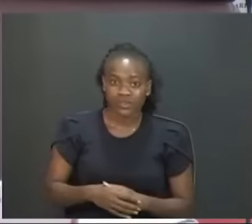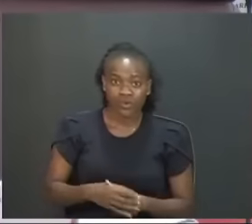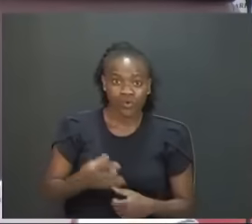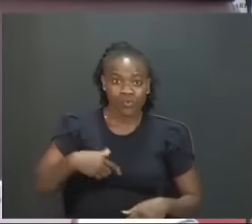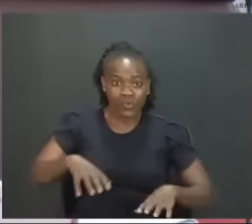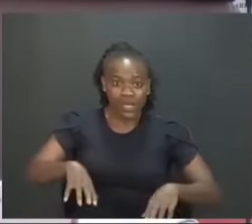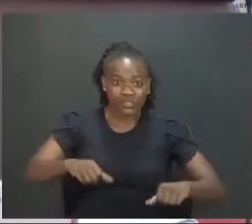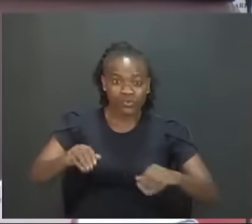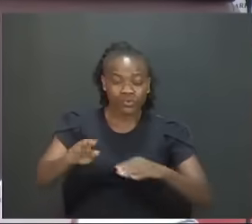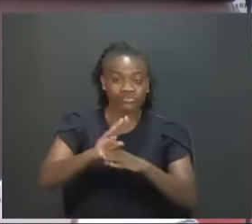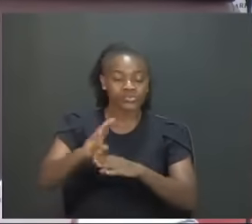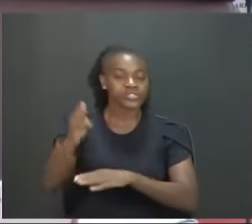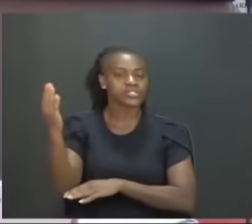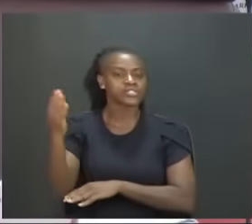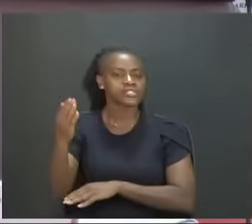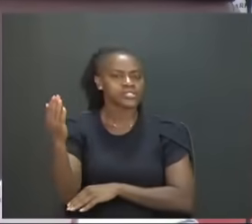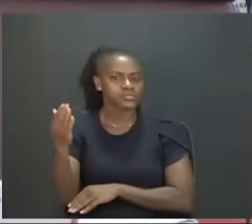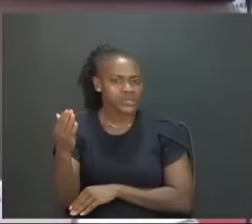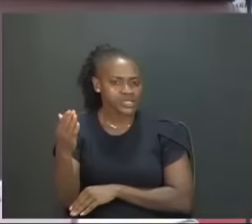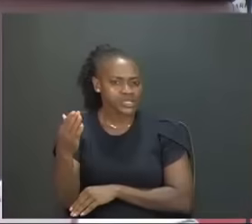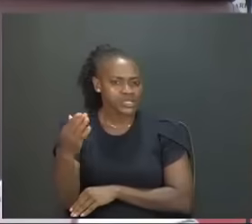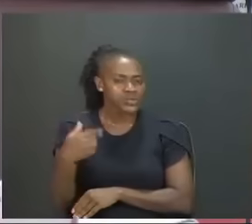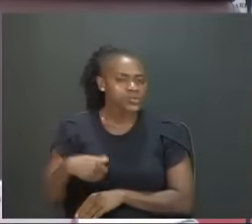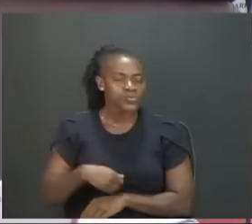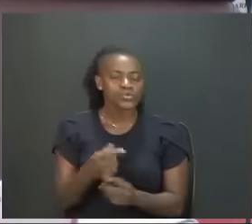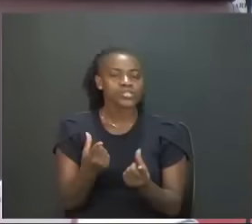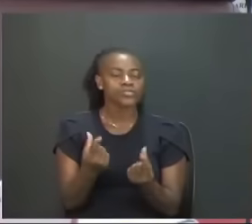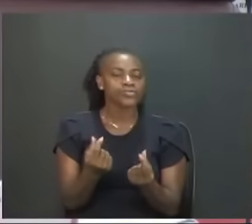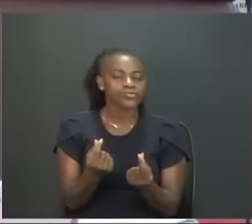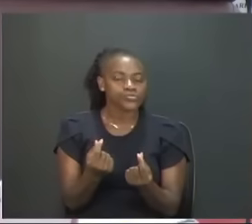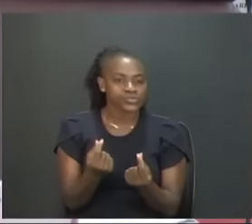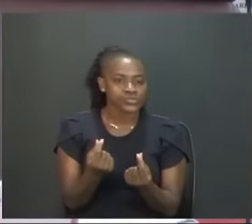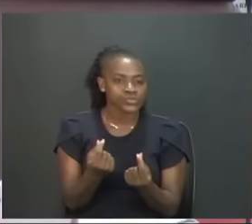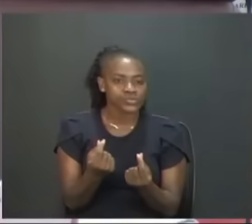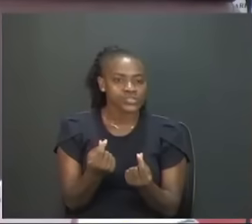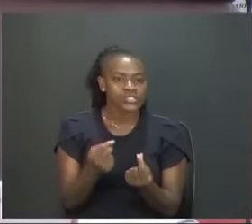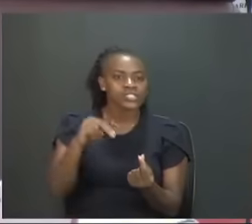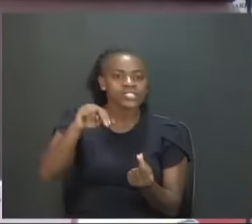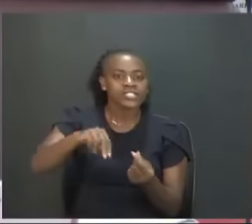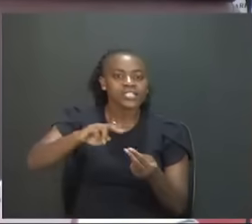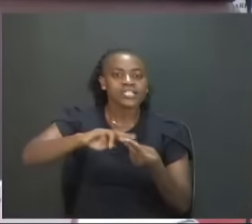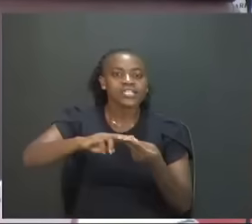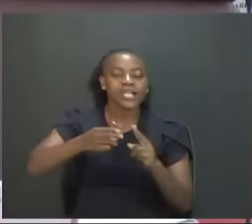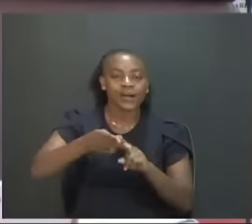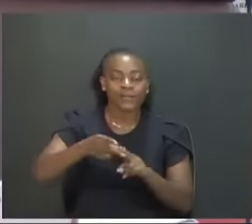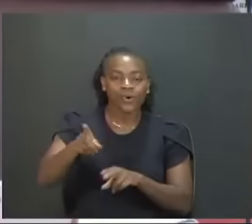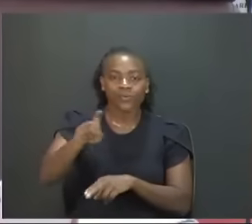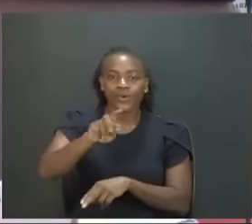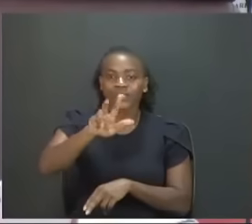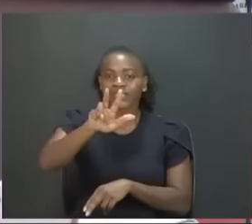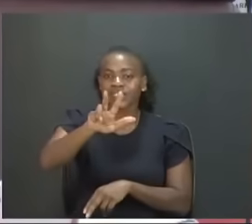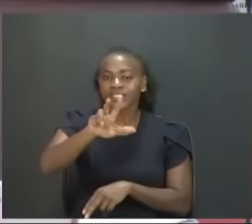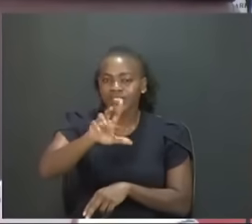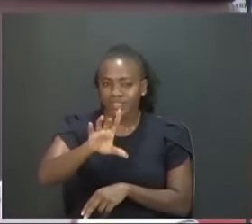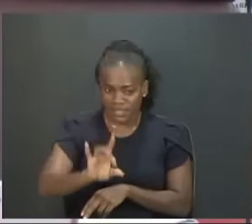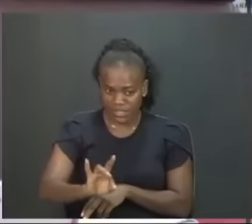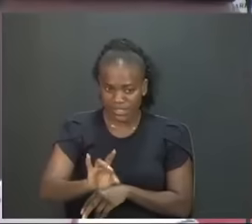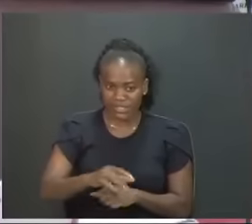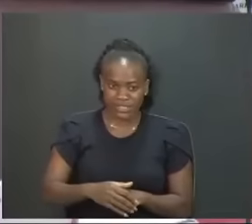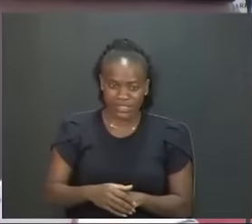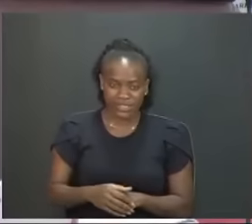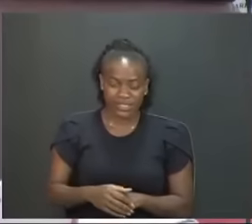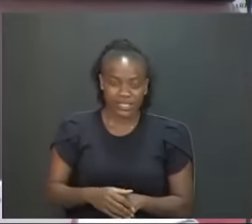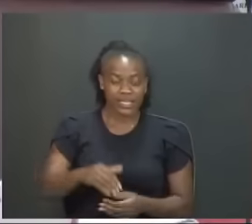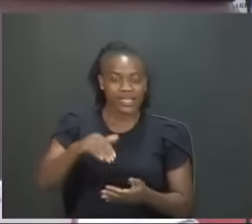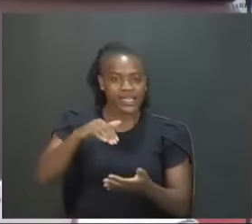the business statement, we need a minimum of 138. He went further